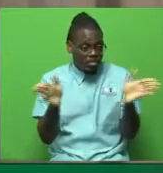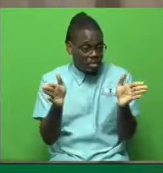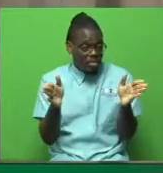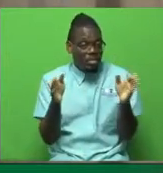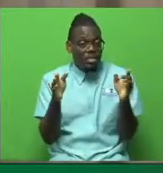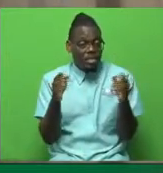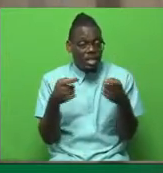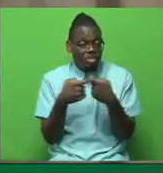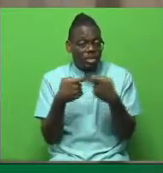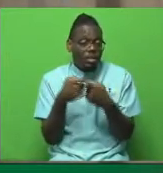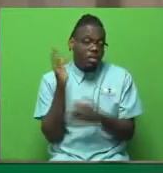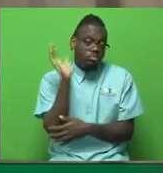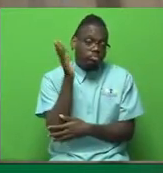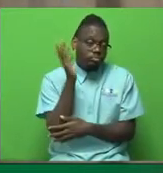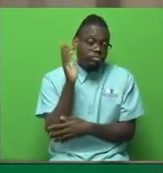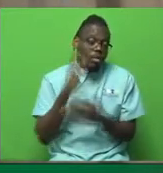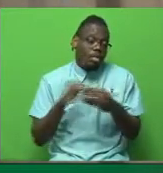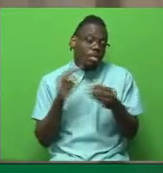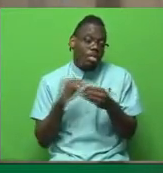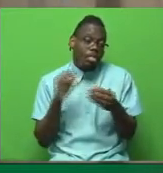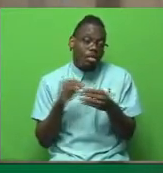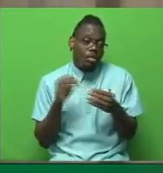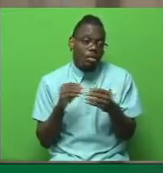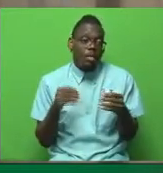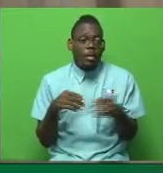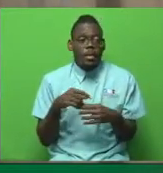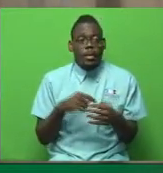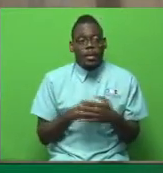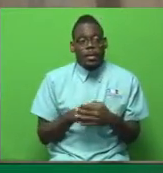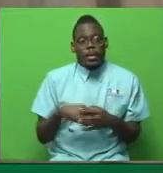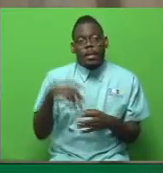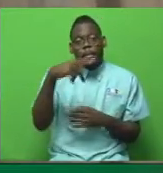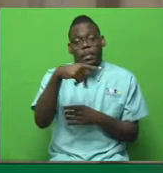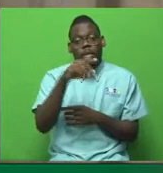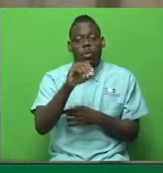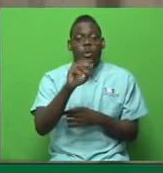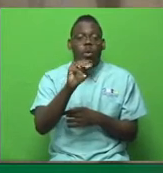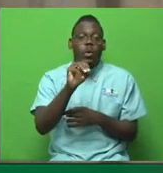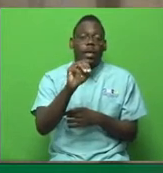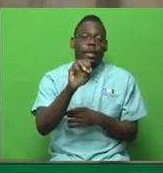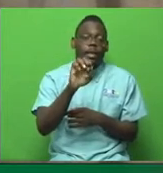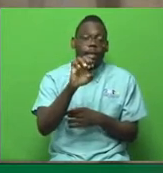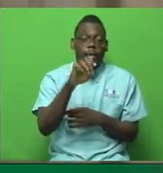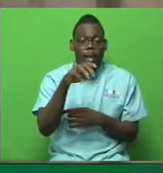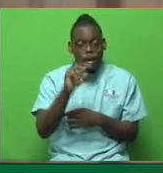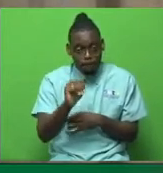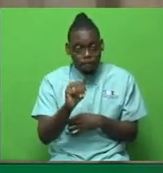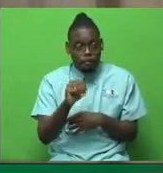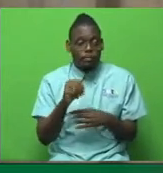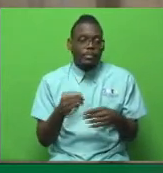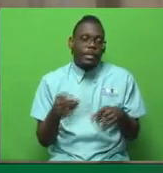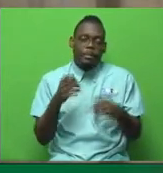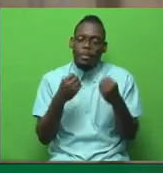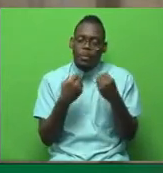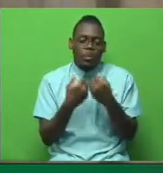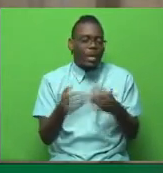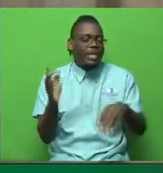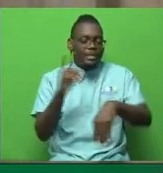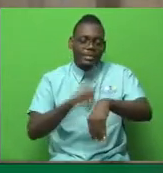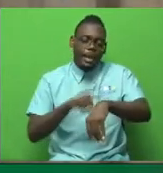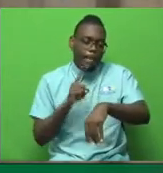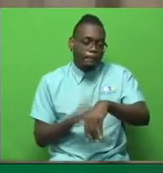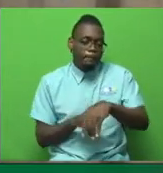an entire poem imagine that communities still do not have pipe born water but a minister